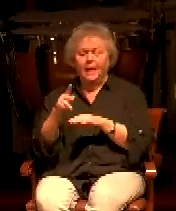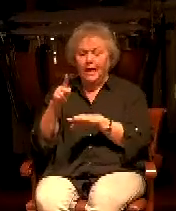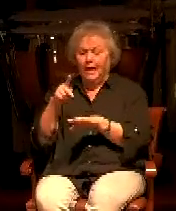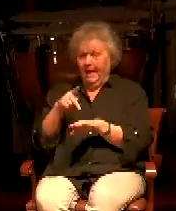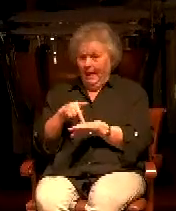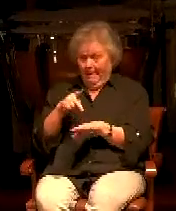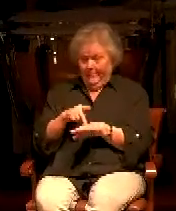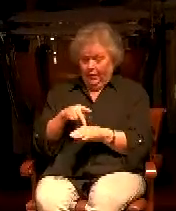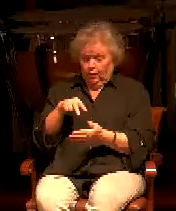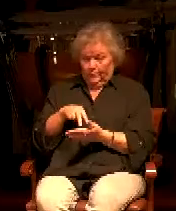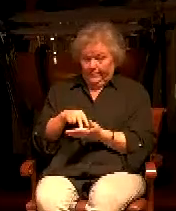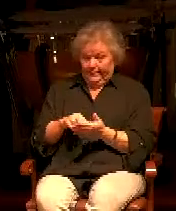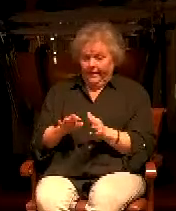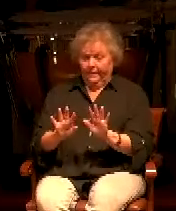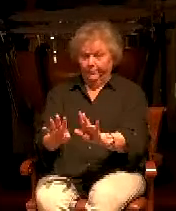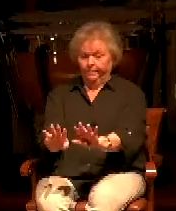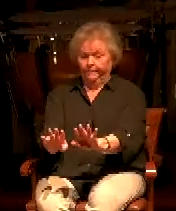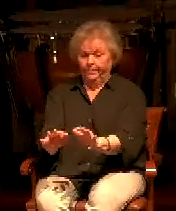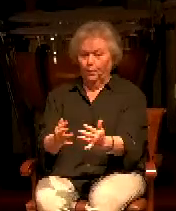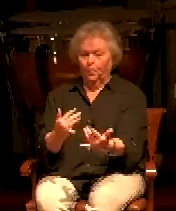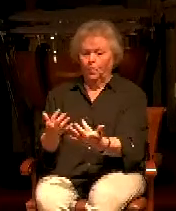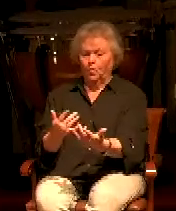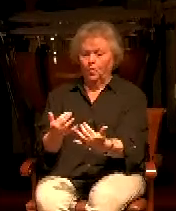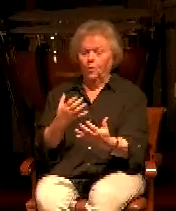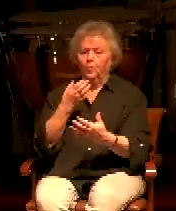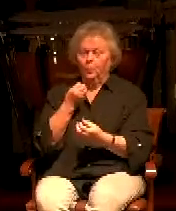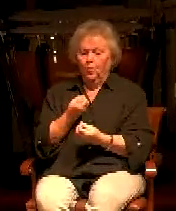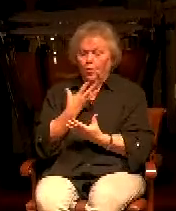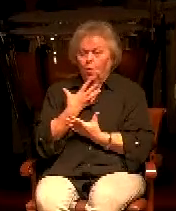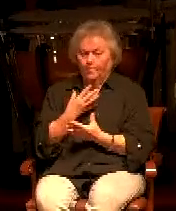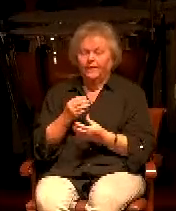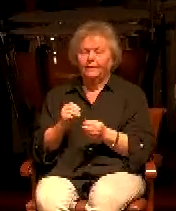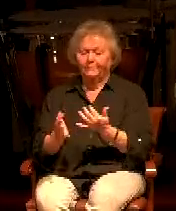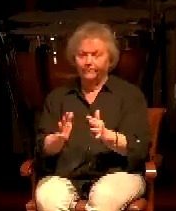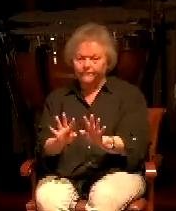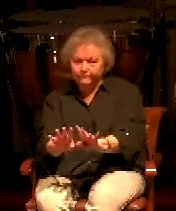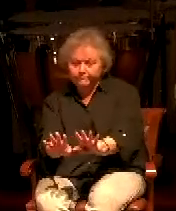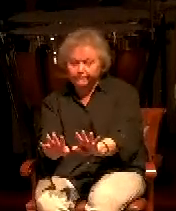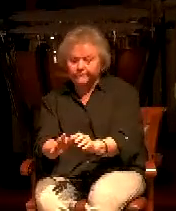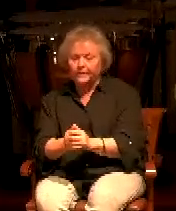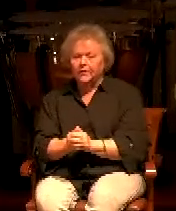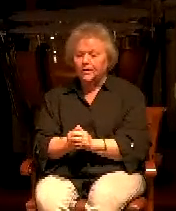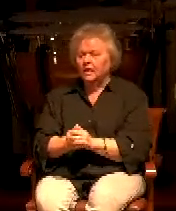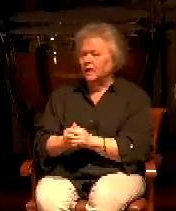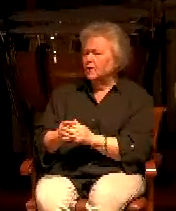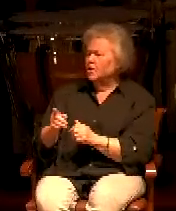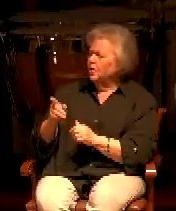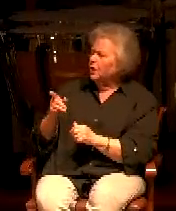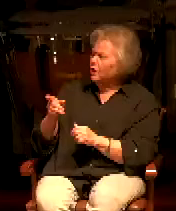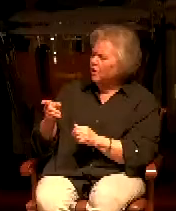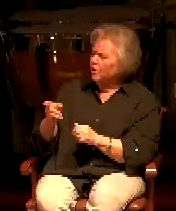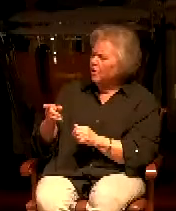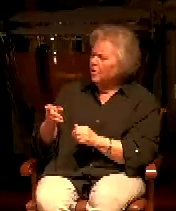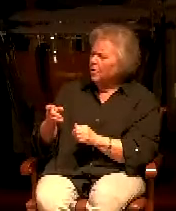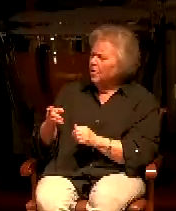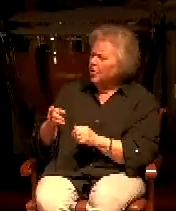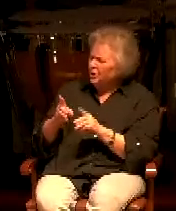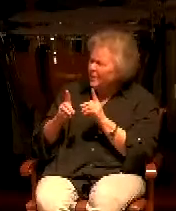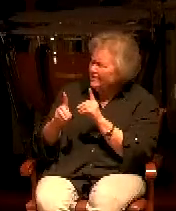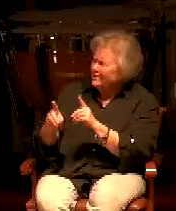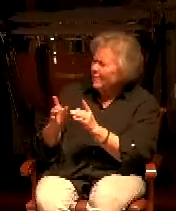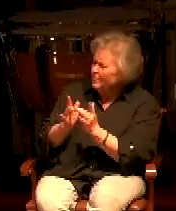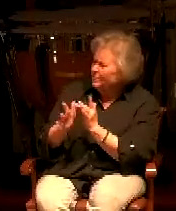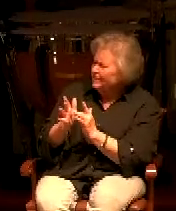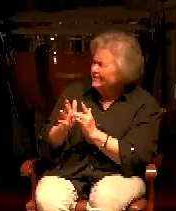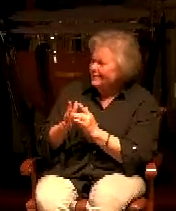and warming himself, so they said to him, "You also are not one of his disciples, are you?" He denied it and said, "I am not." One of the servants of